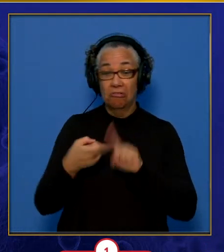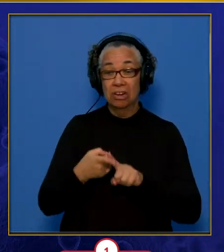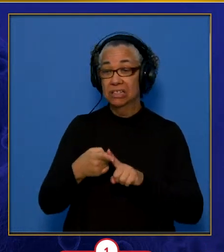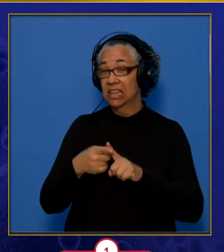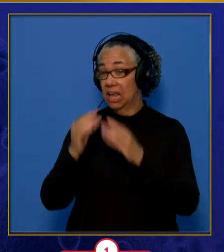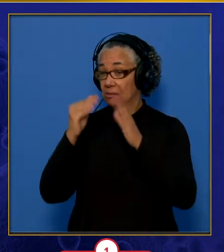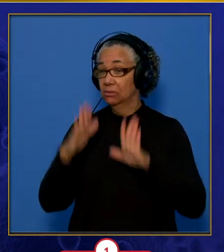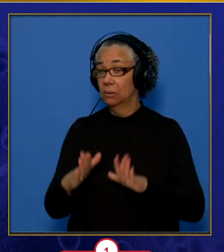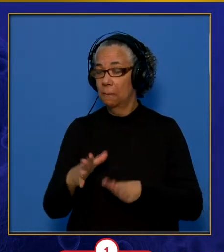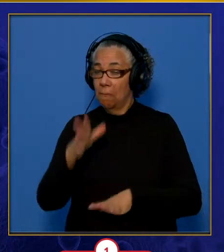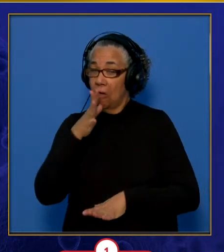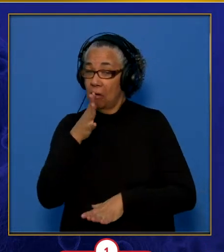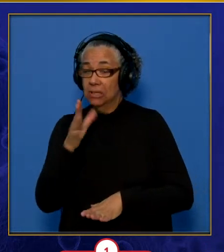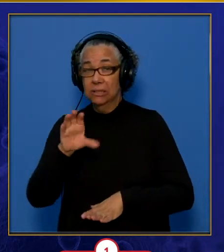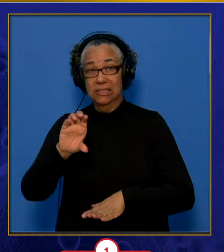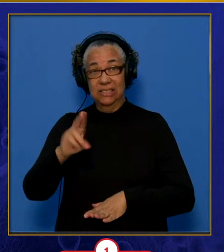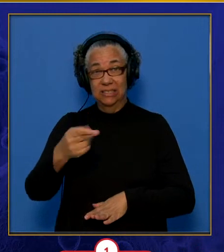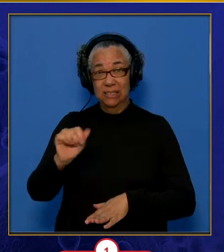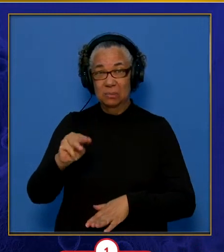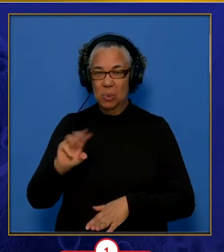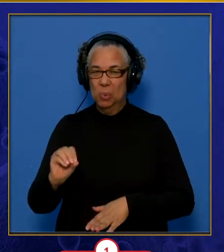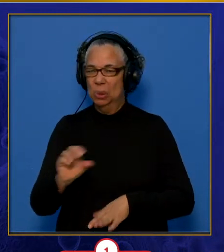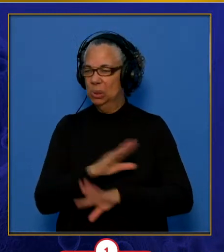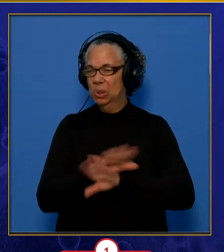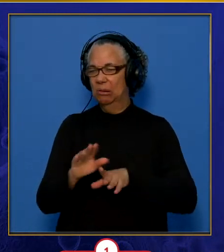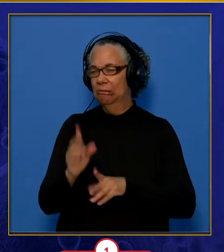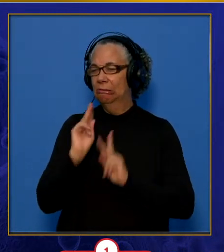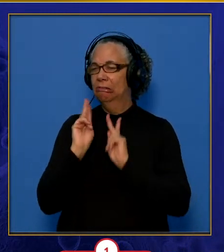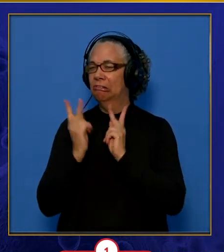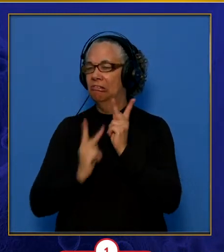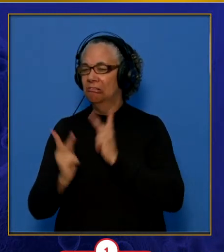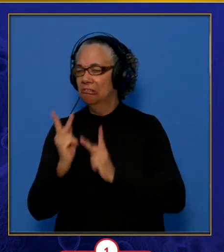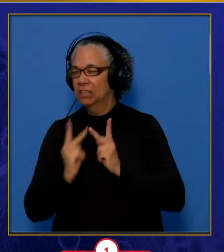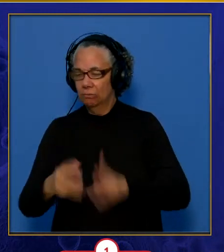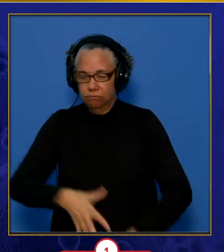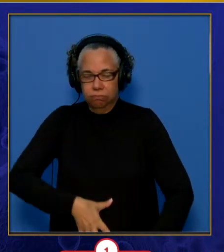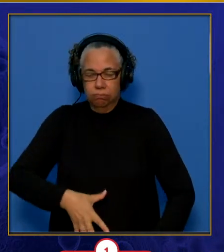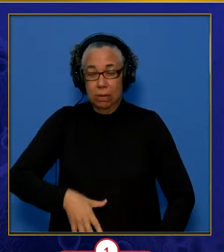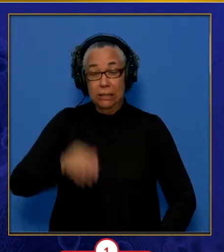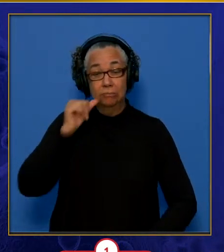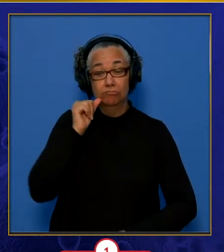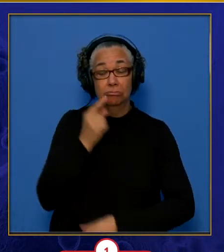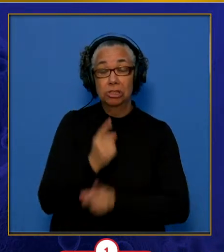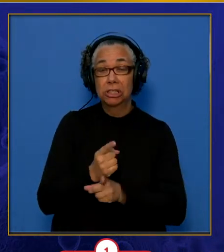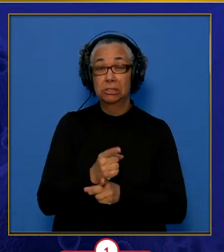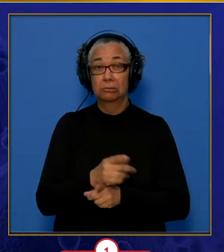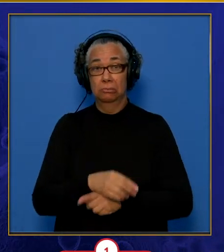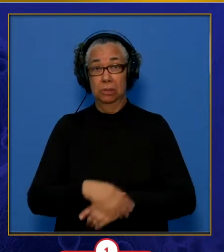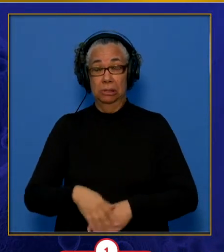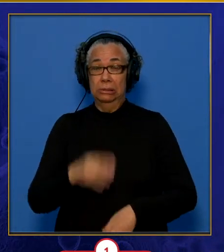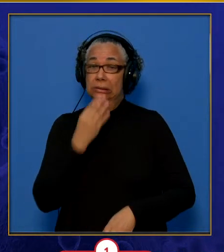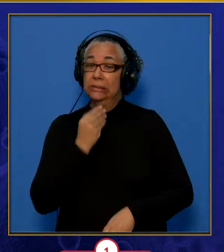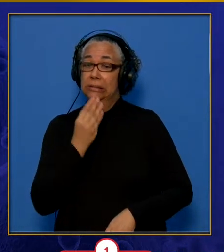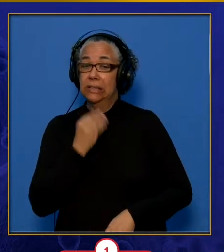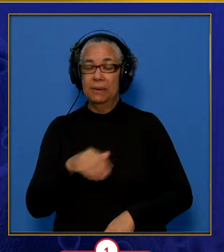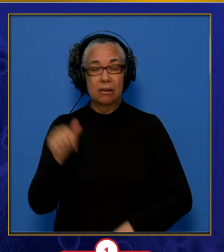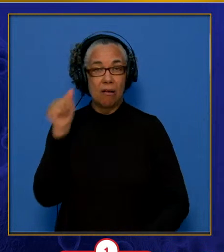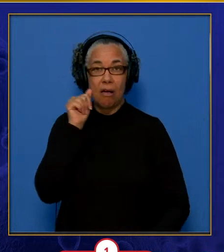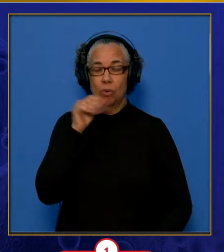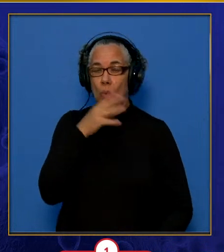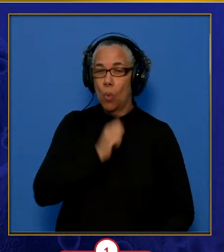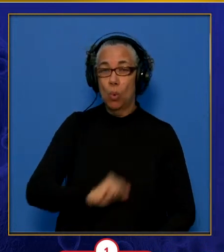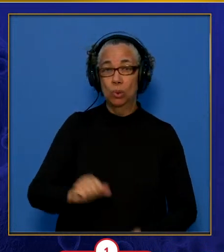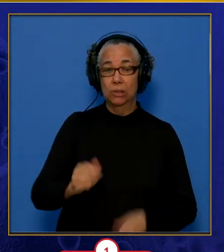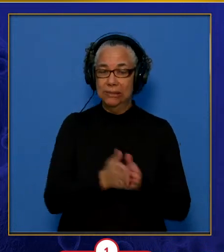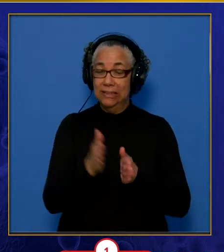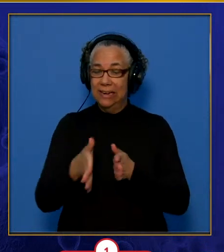chemotherapy. Do not visit your pregnant sister or your diabetic aunt or your elderly neighbor. We must protect our